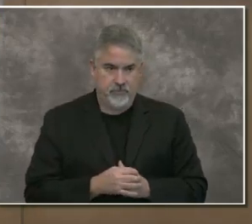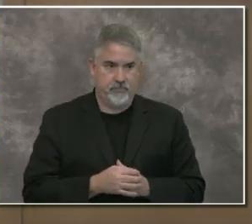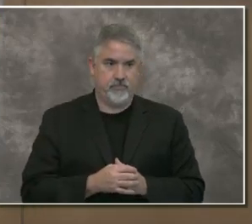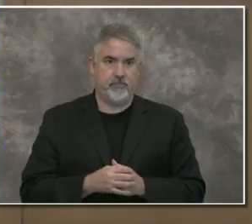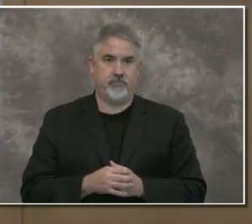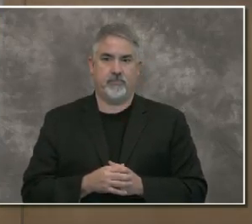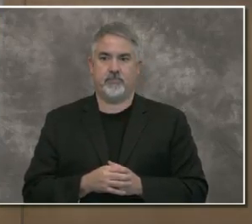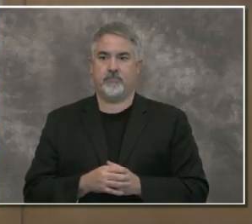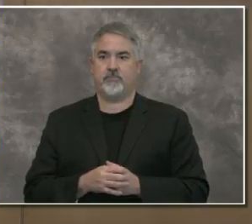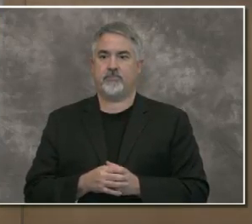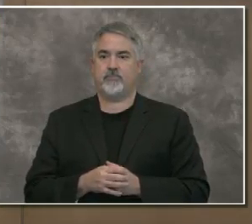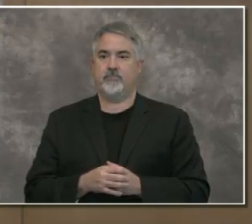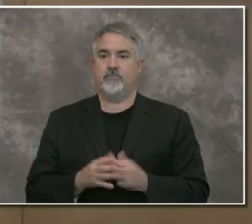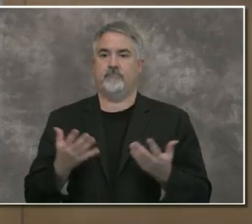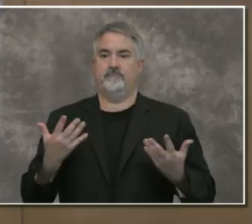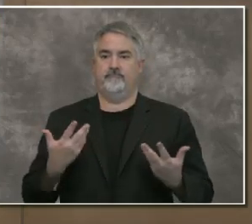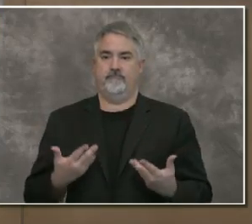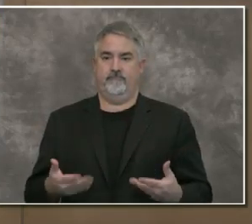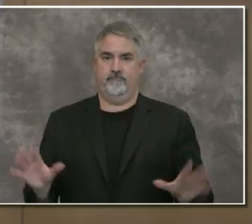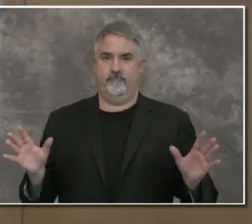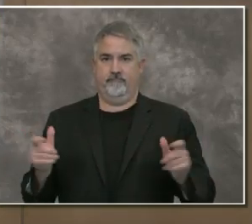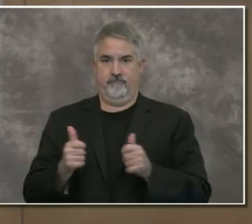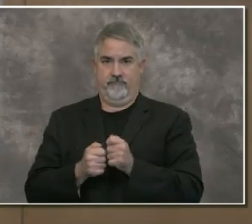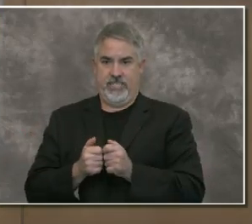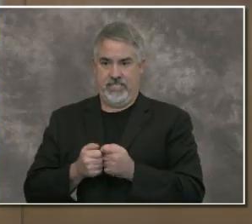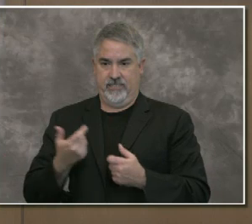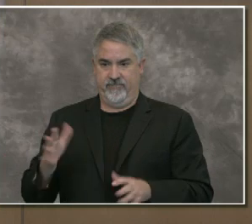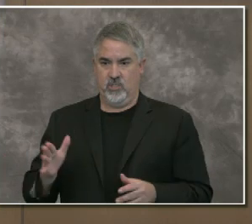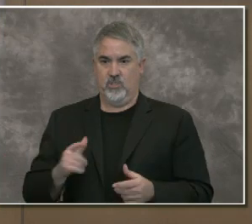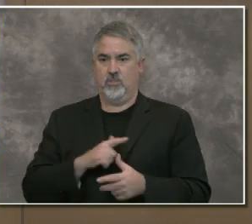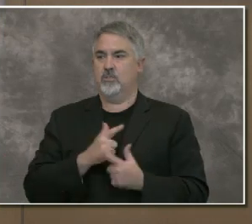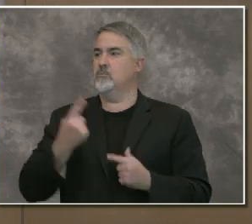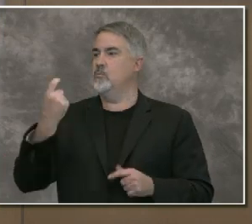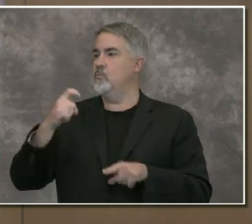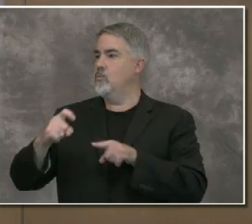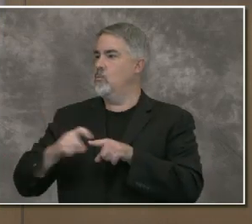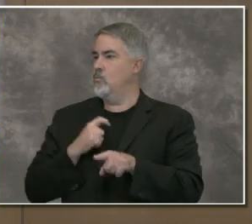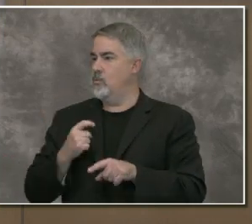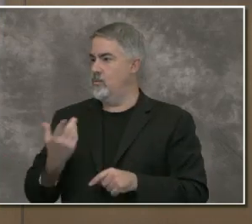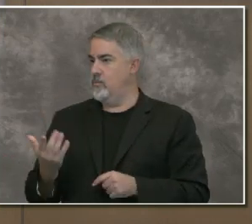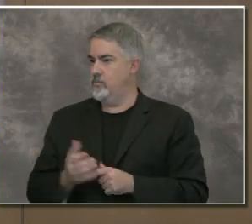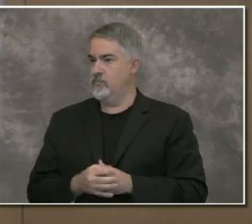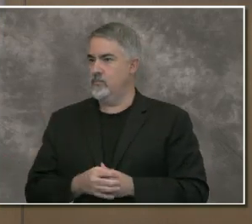That completes our texted questions. We do have one more call-in question.